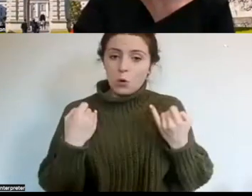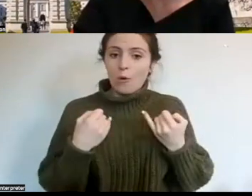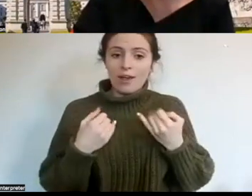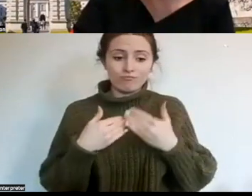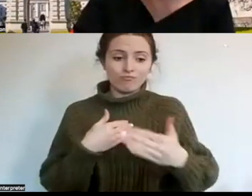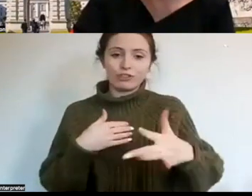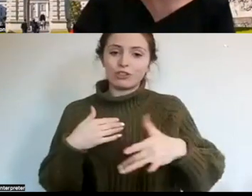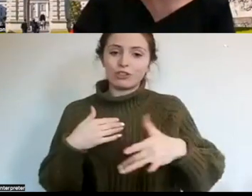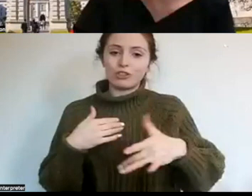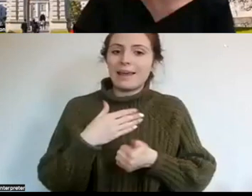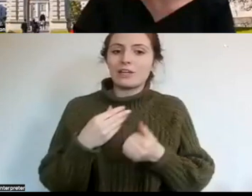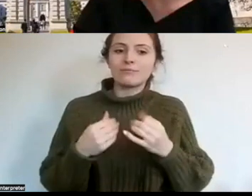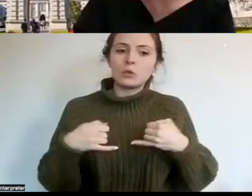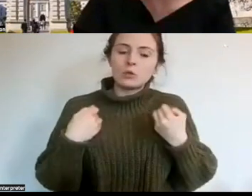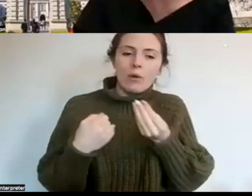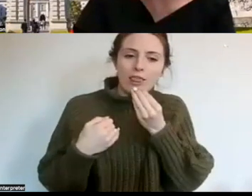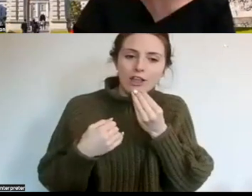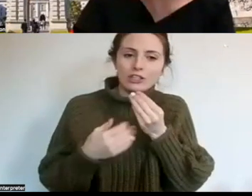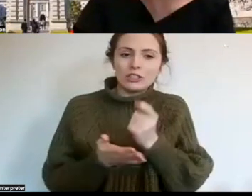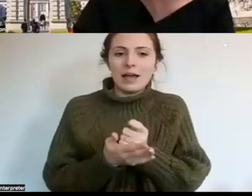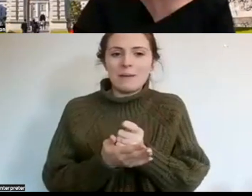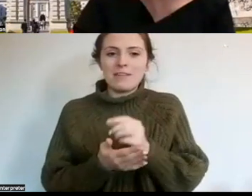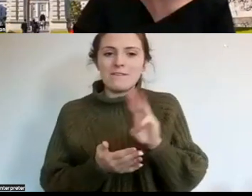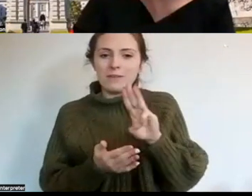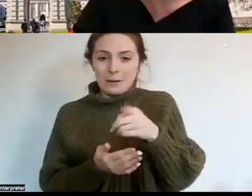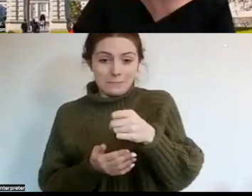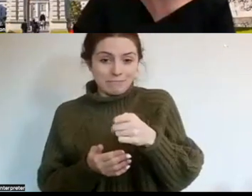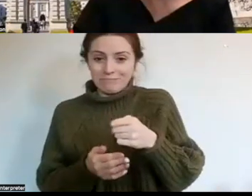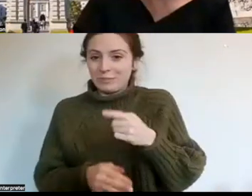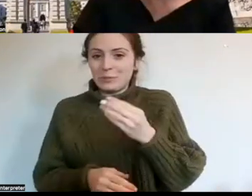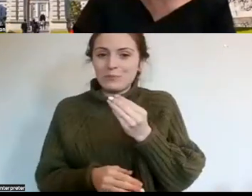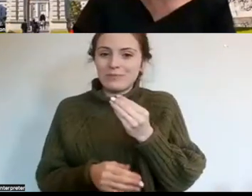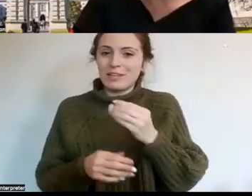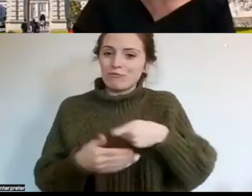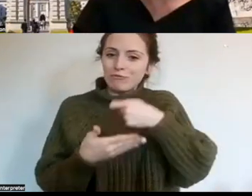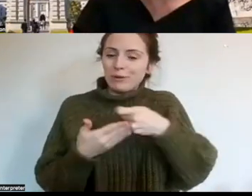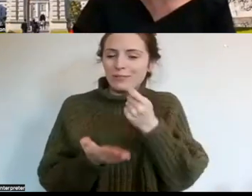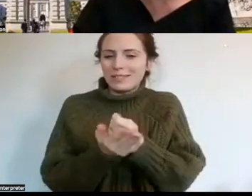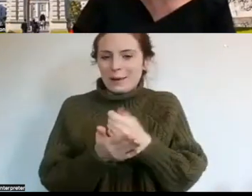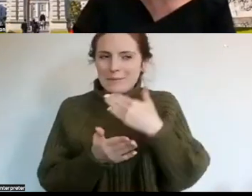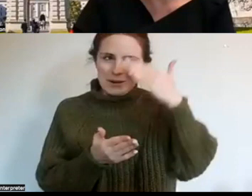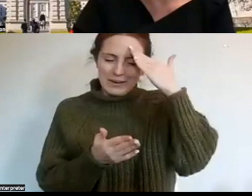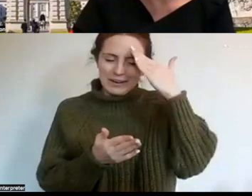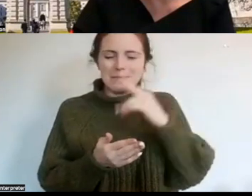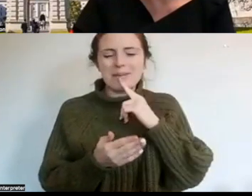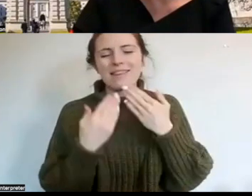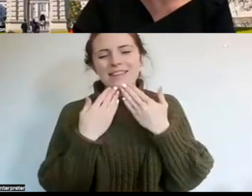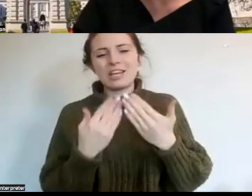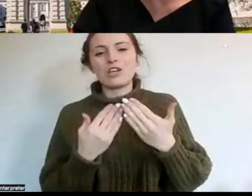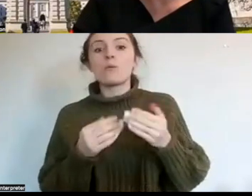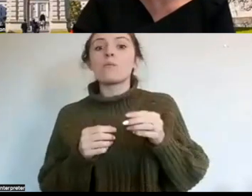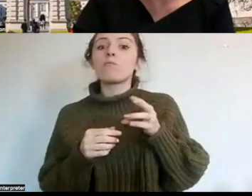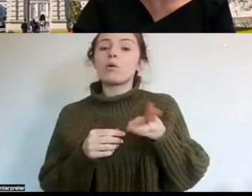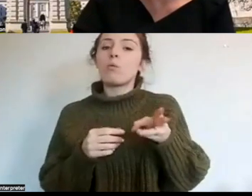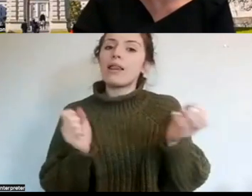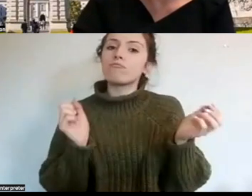off and have your lunch. Philip, you're probably just having your breakfast at this point, but thank you very much. And we'll send you out the link